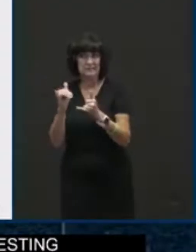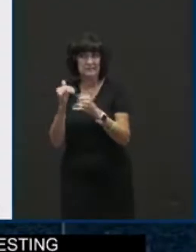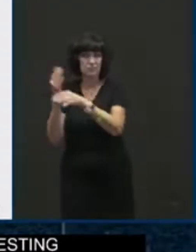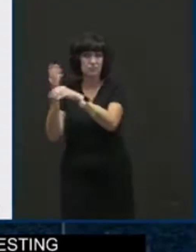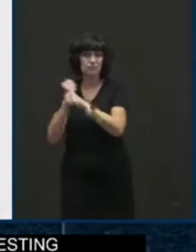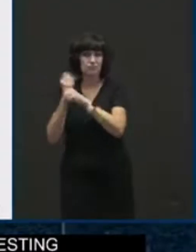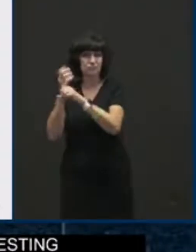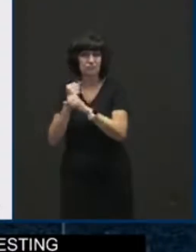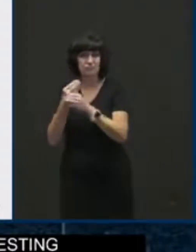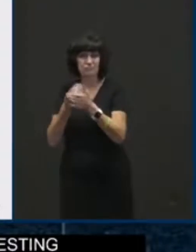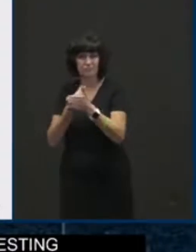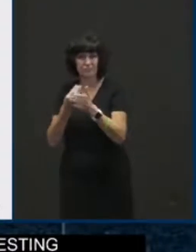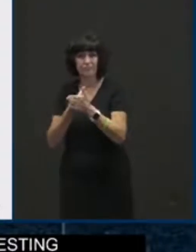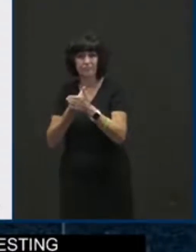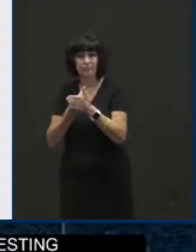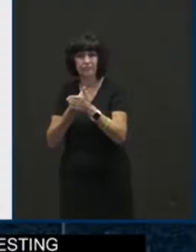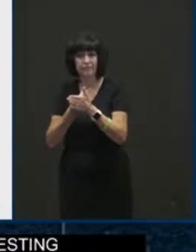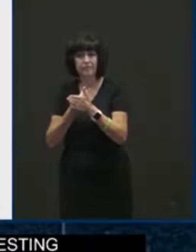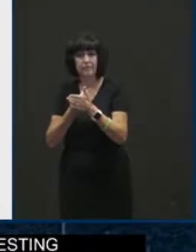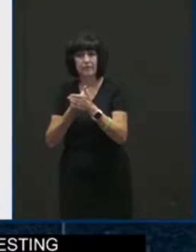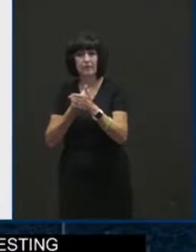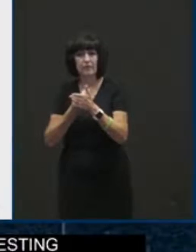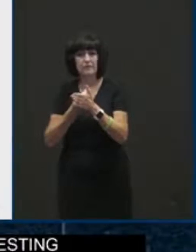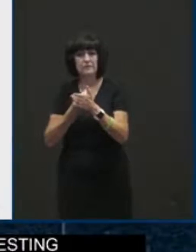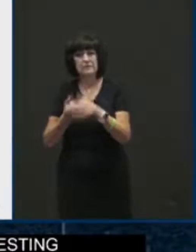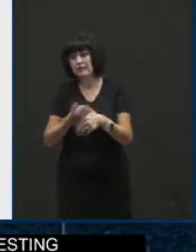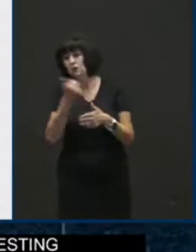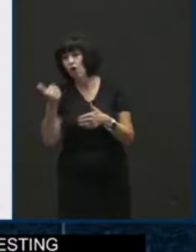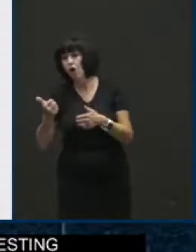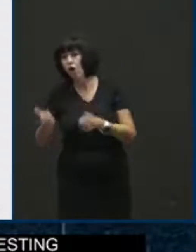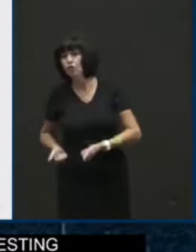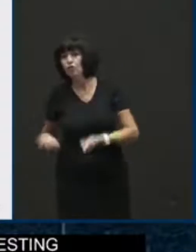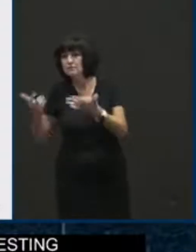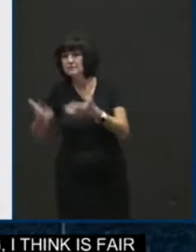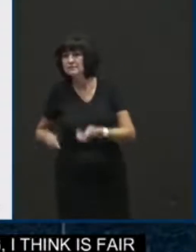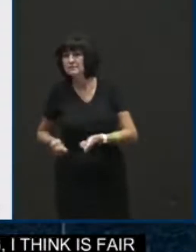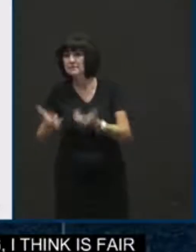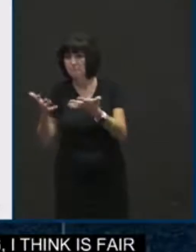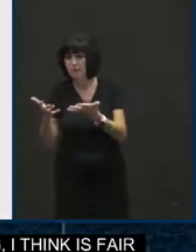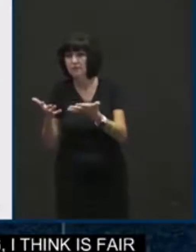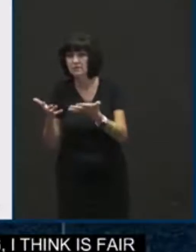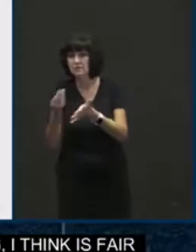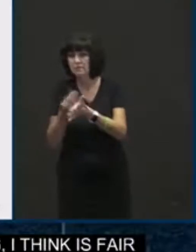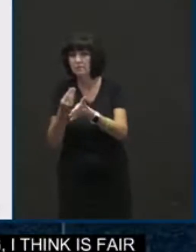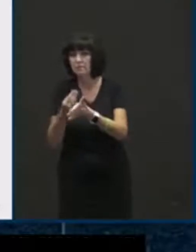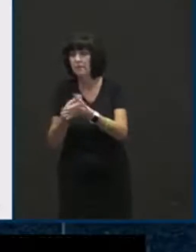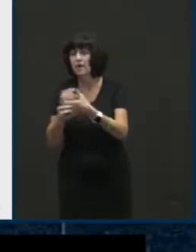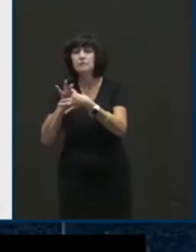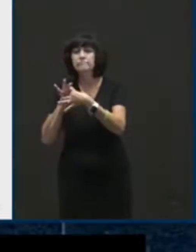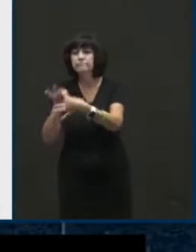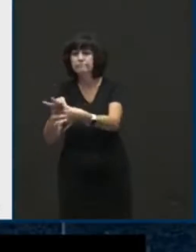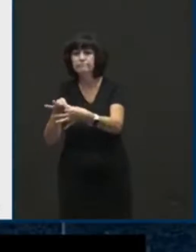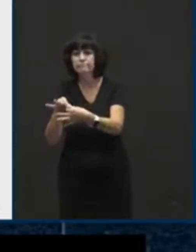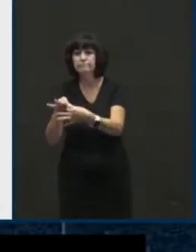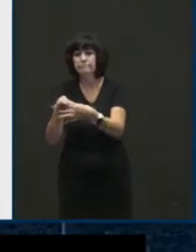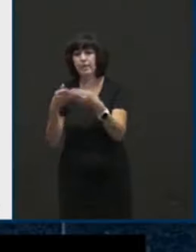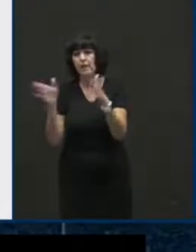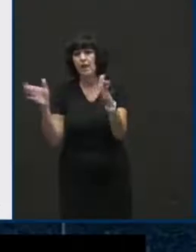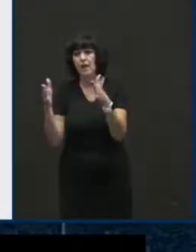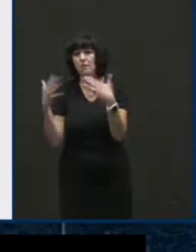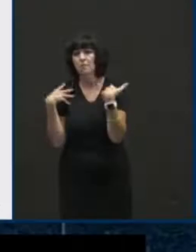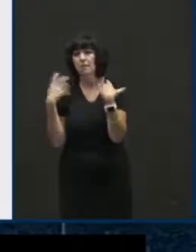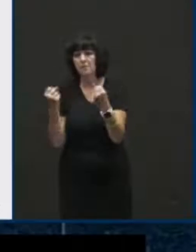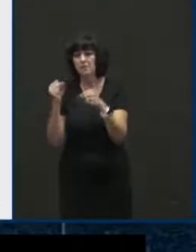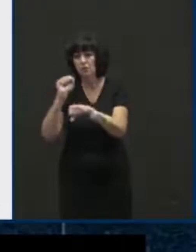series of other expenditures, mostly around public health work, small business loan